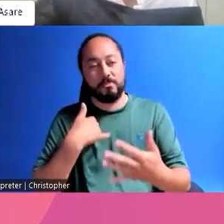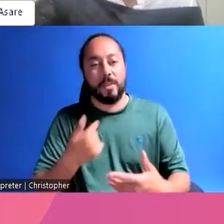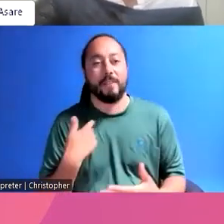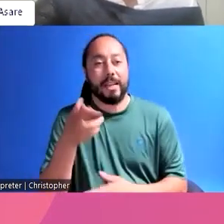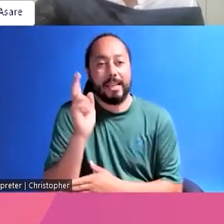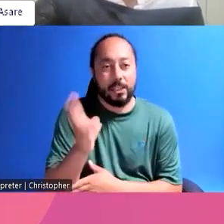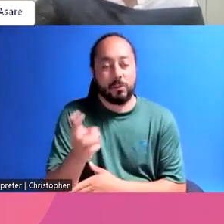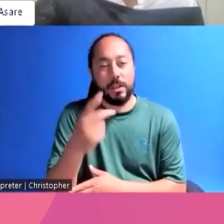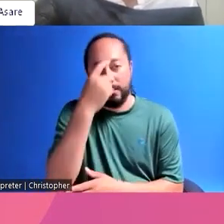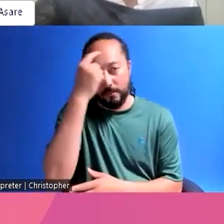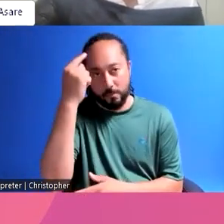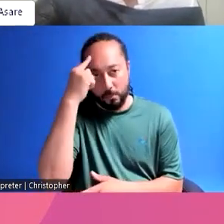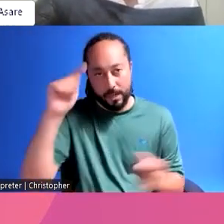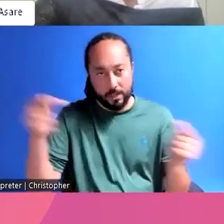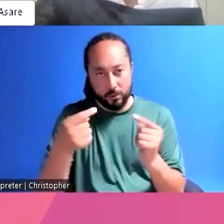injury.